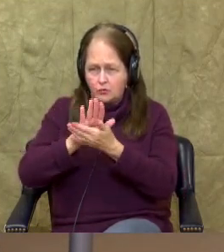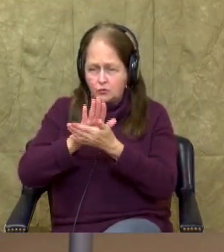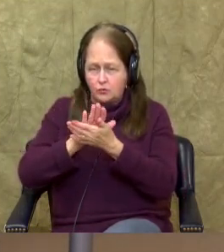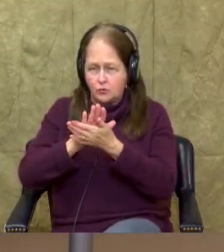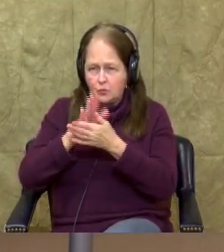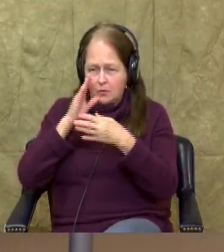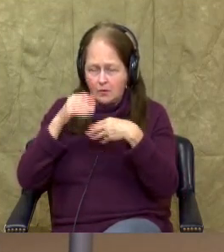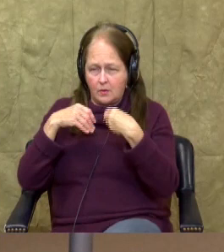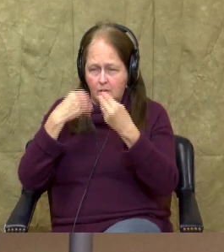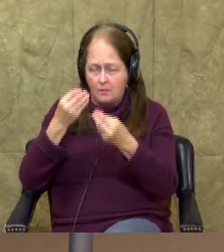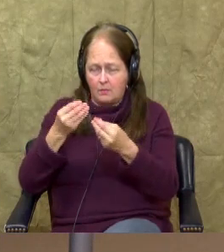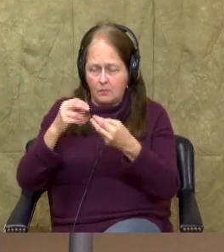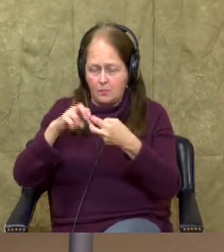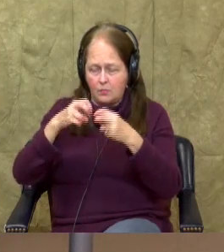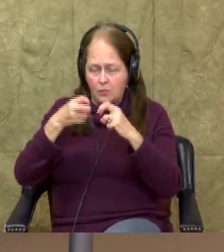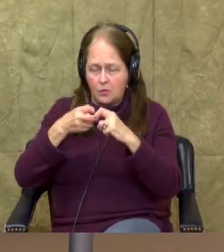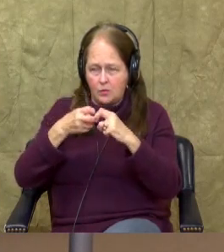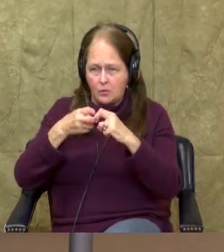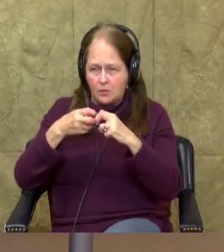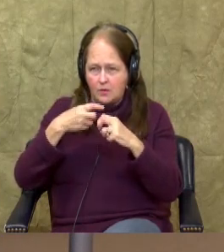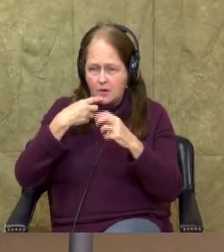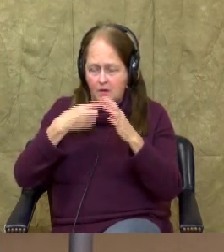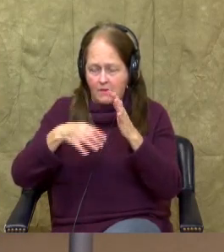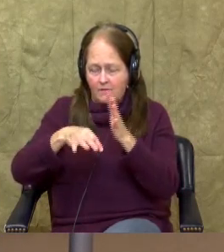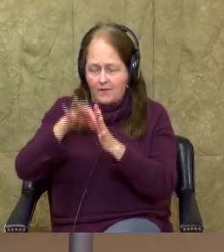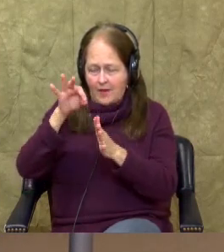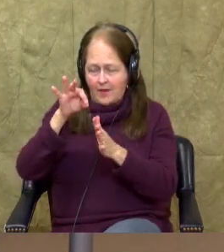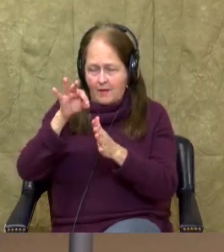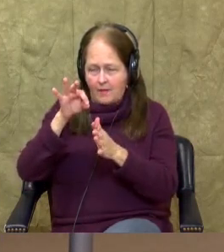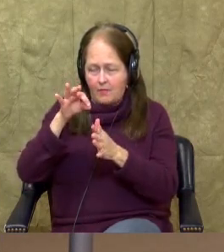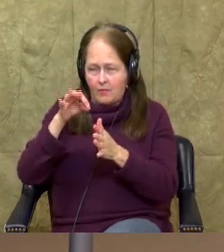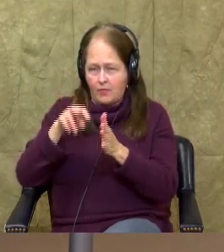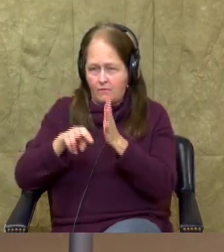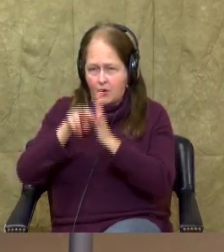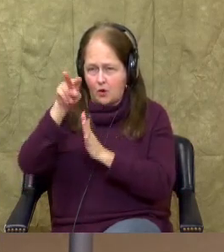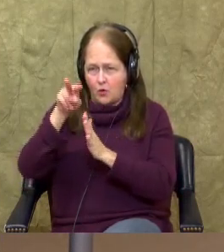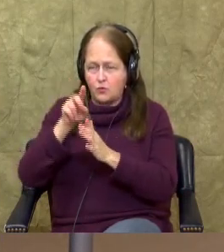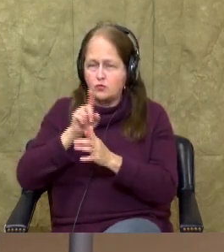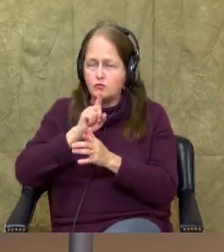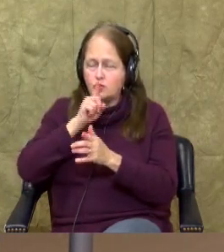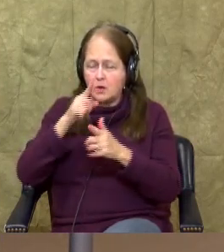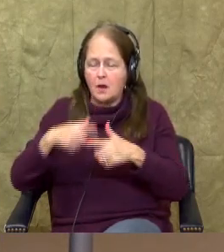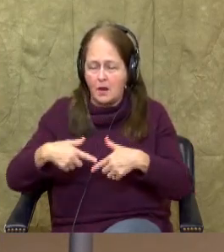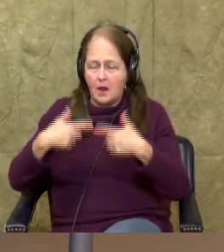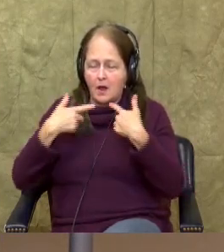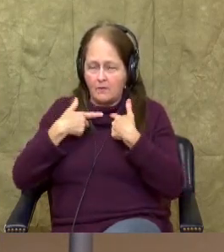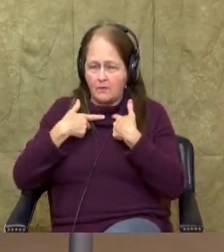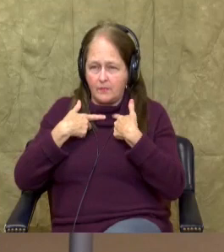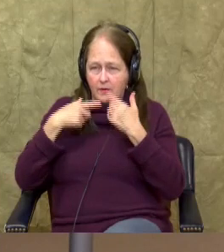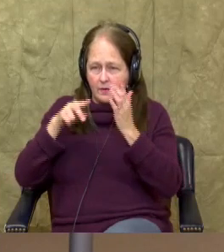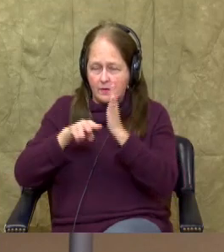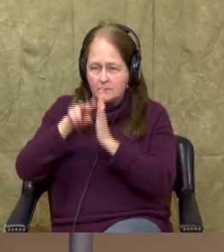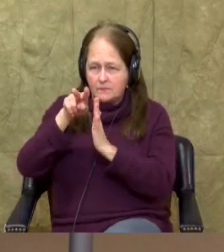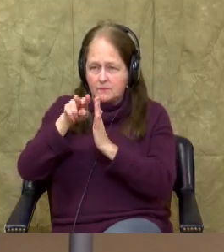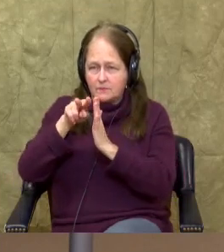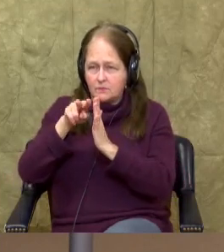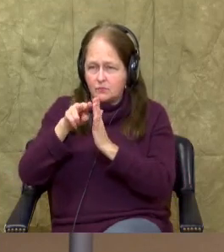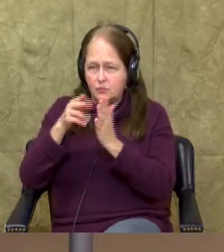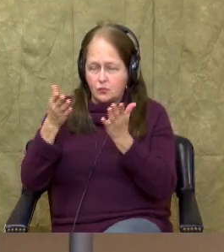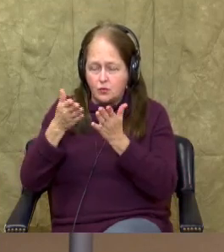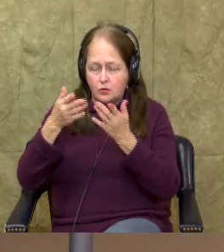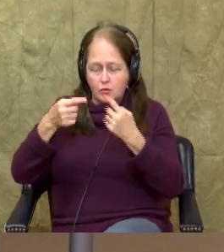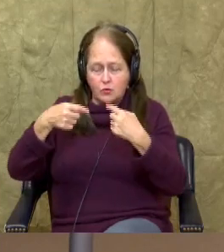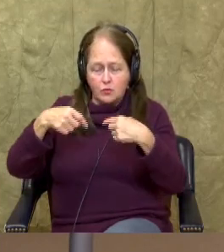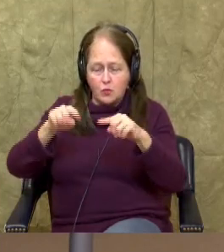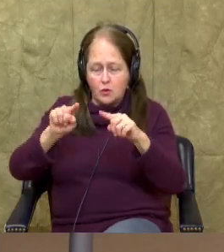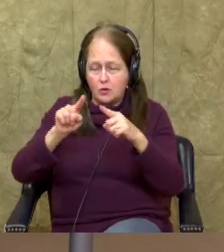be given a problem and just told to find the volume. Volume is real life. Volume is where you're